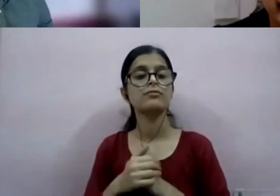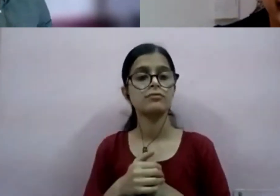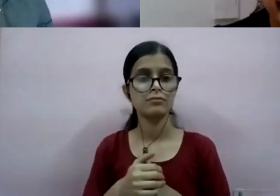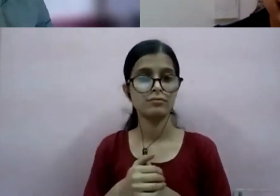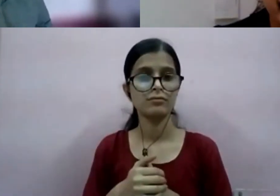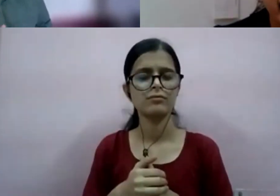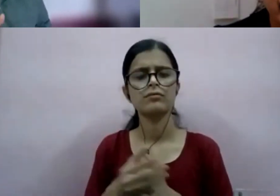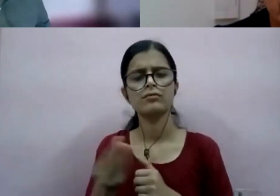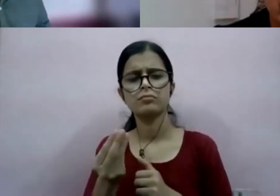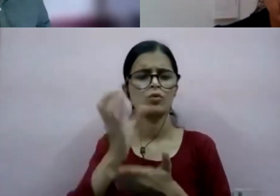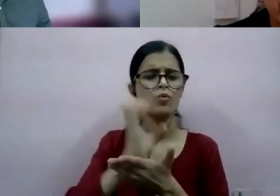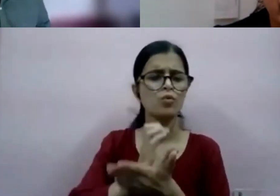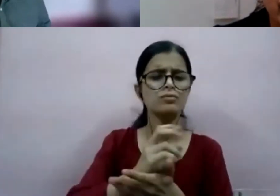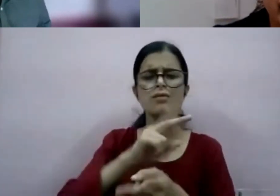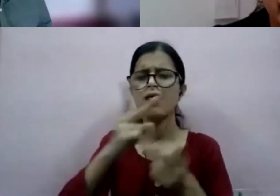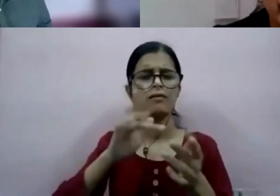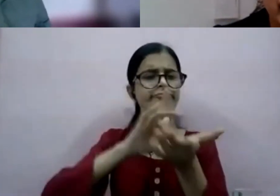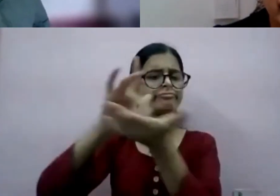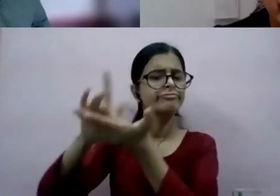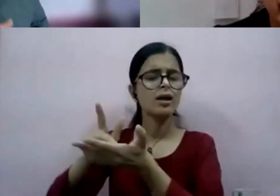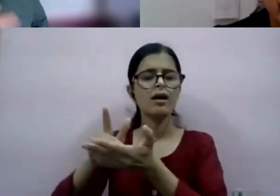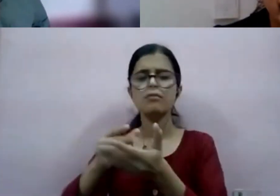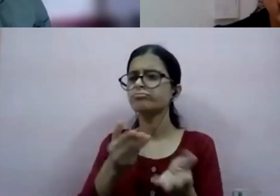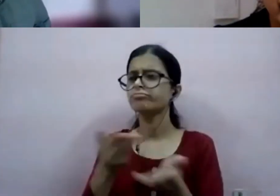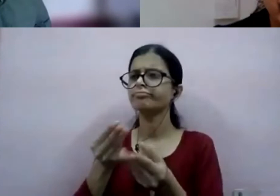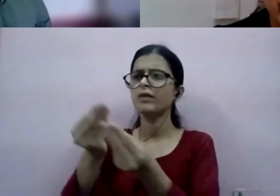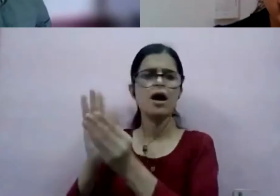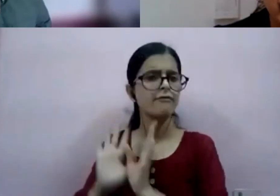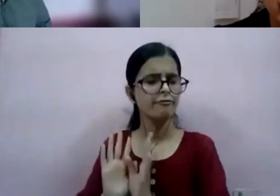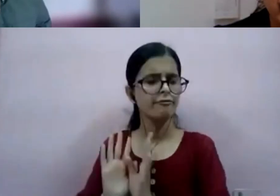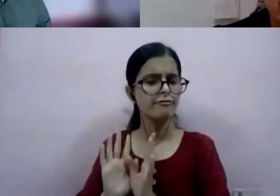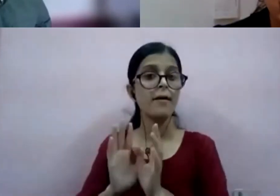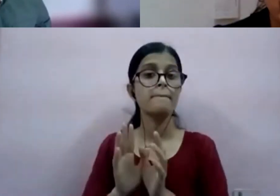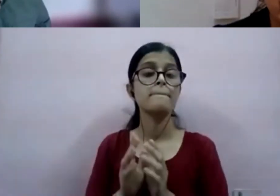way in, but there are also other ways of looking at the aquarium.